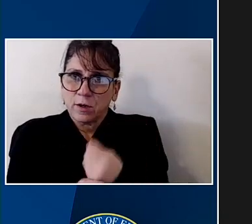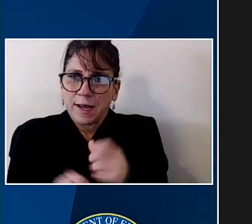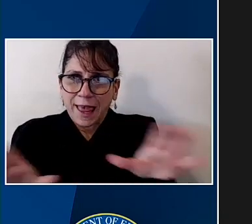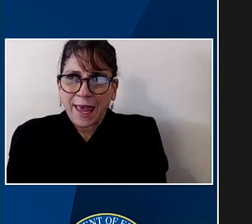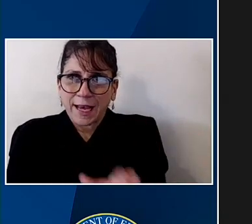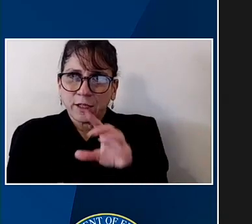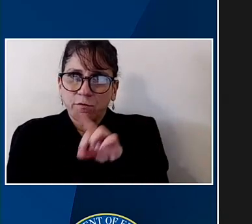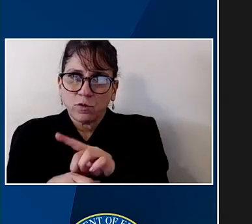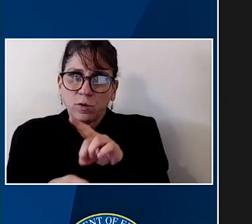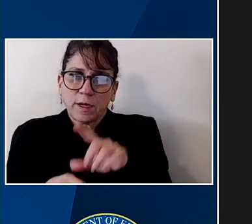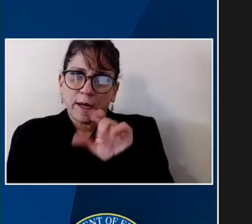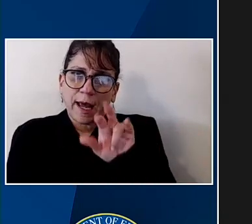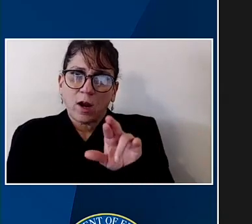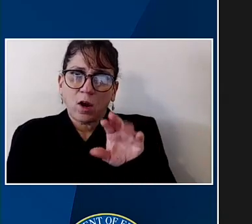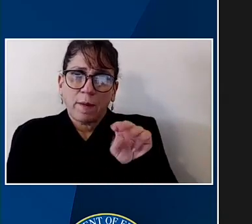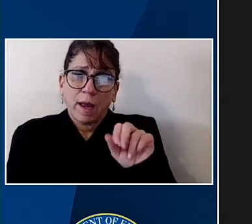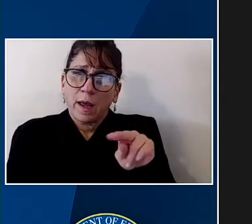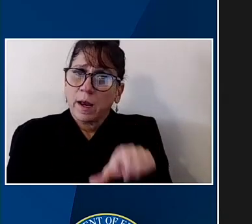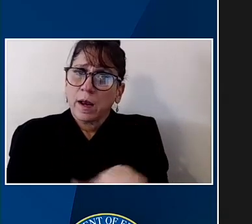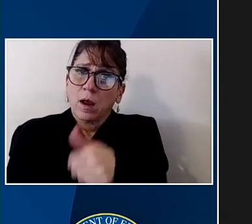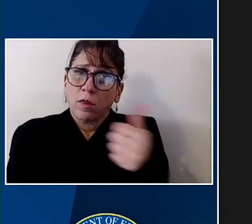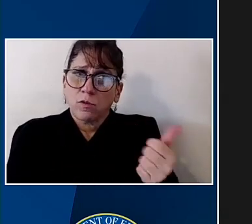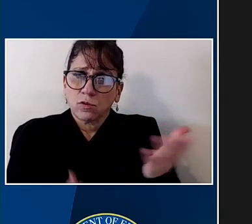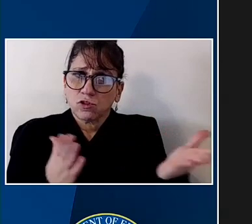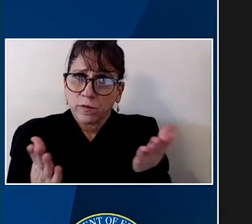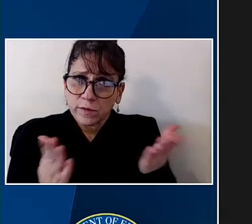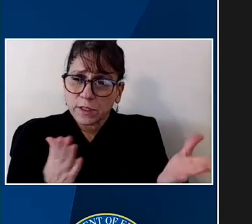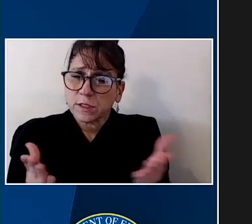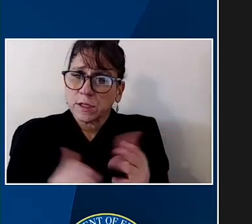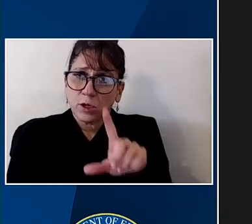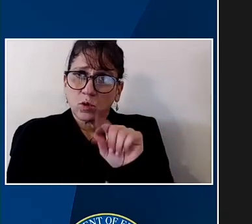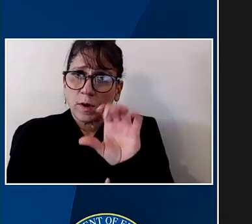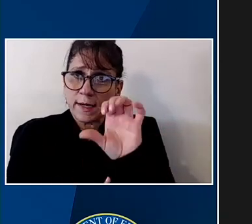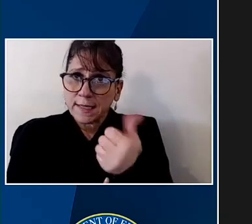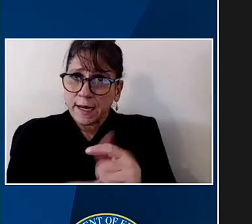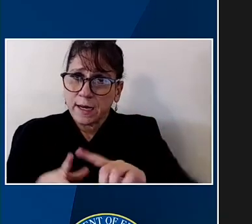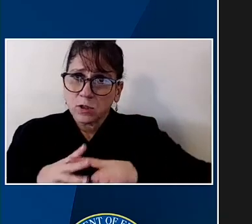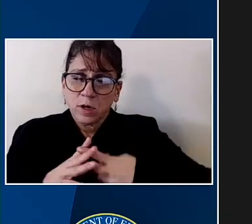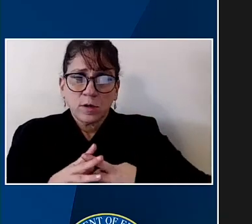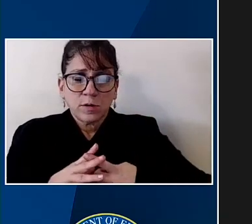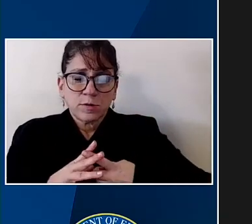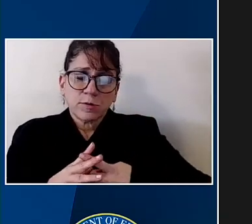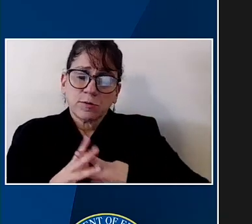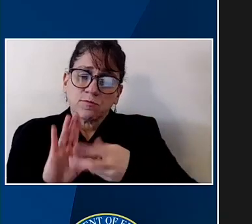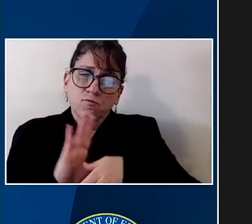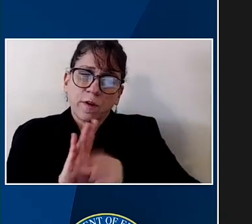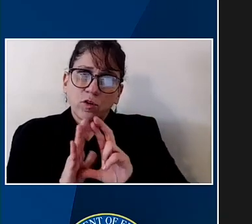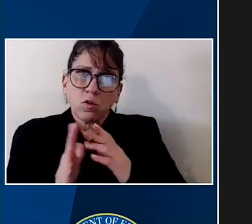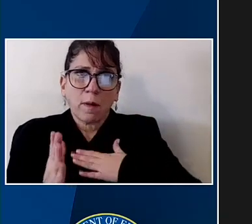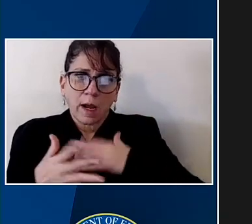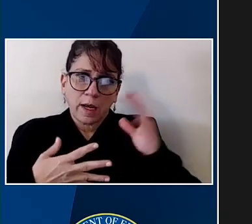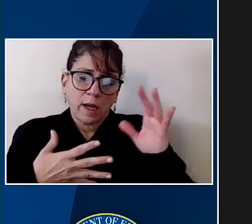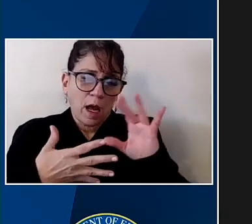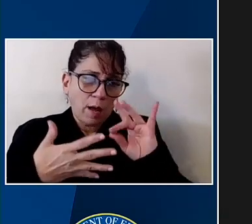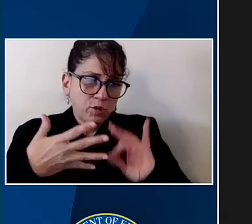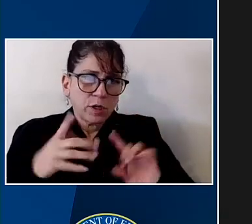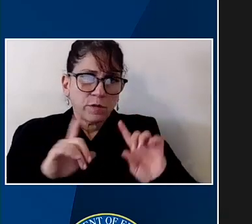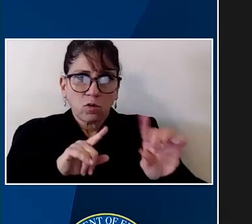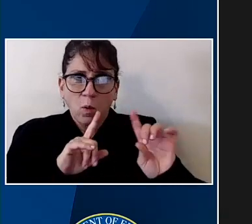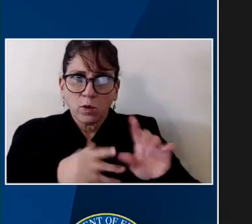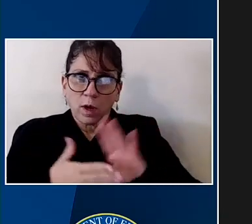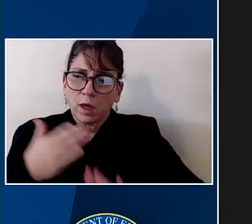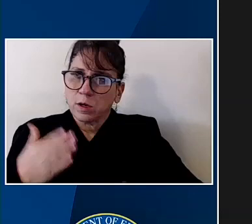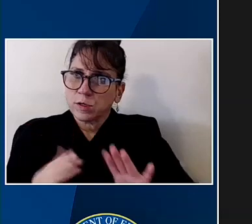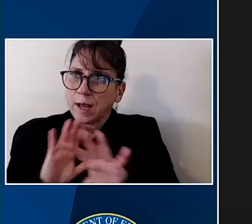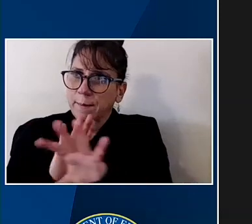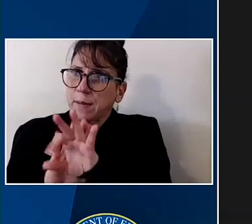airman and a reservist. In 2010, I started to look at my options for going to college, and I ended up choosing